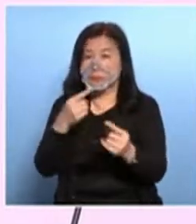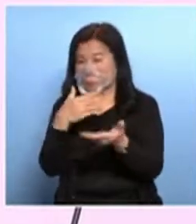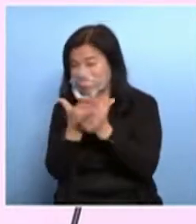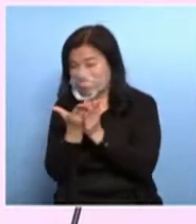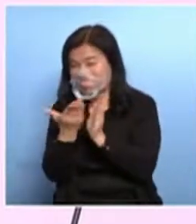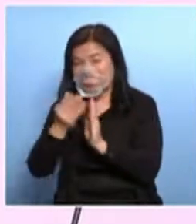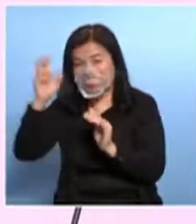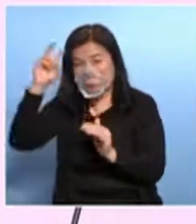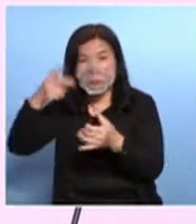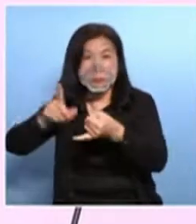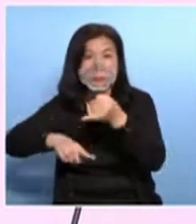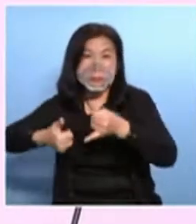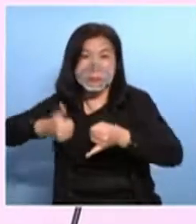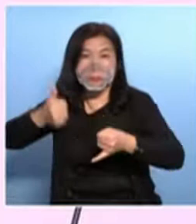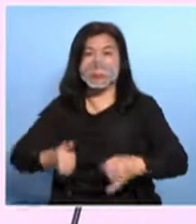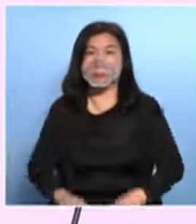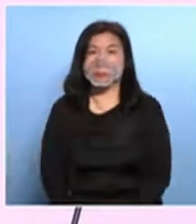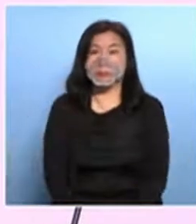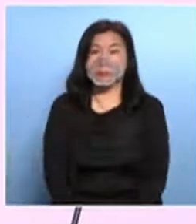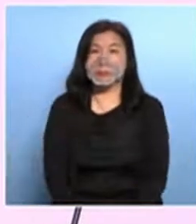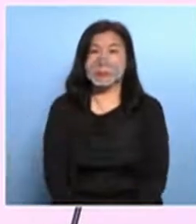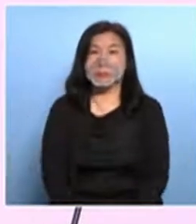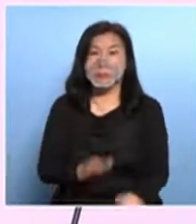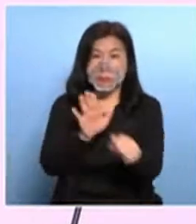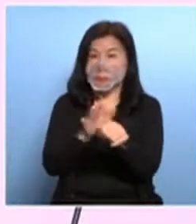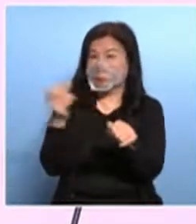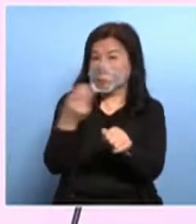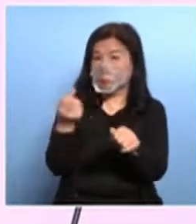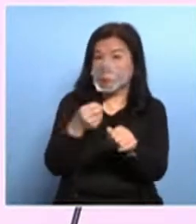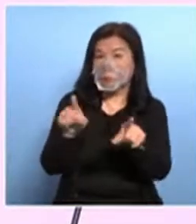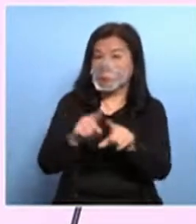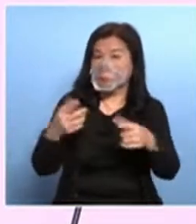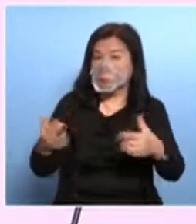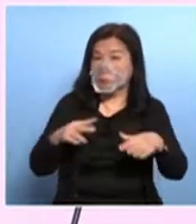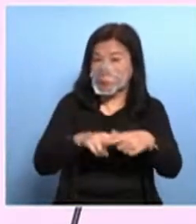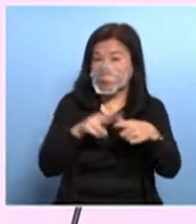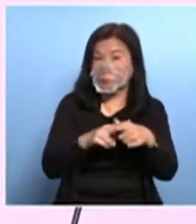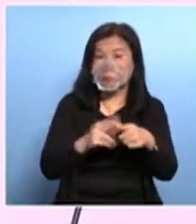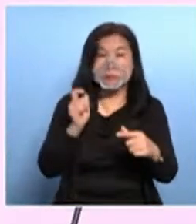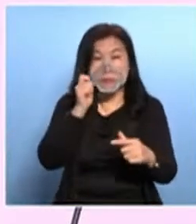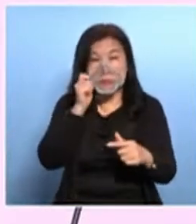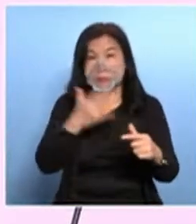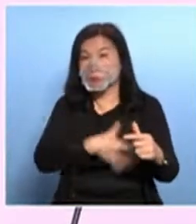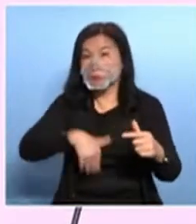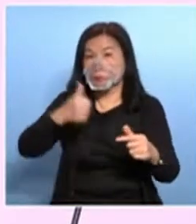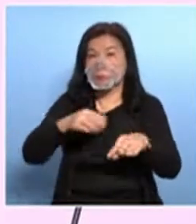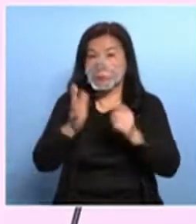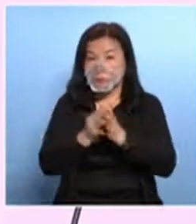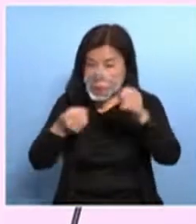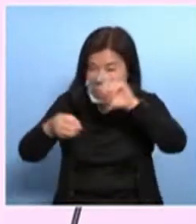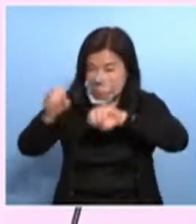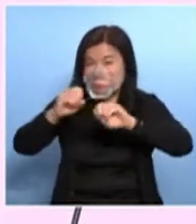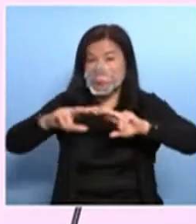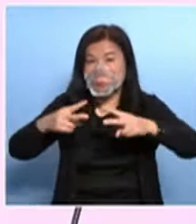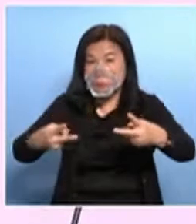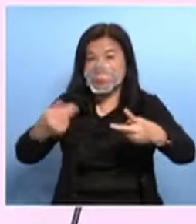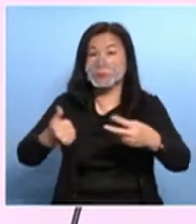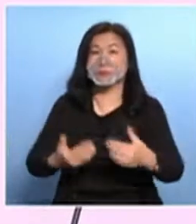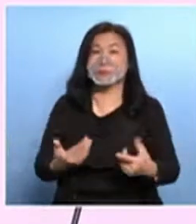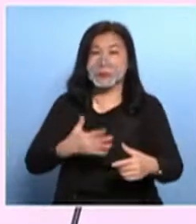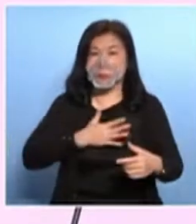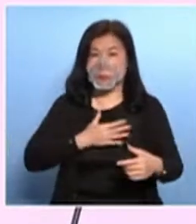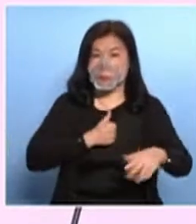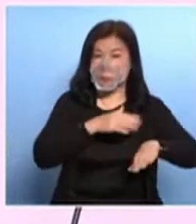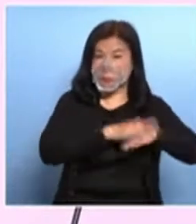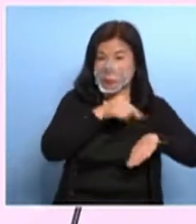scientific research, we can deliver more revolutionary R&D outcomes. To further promote the development of life and health technology in Hong